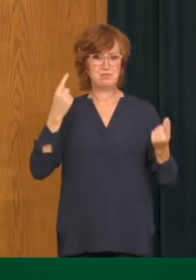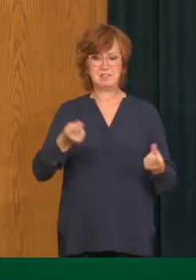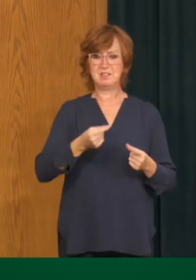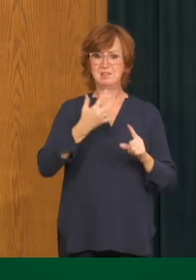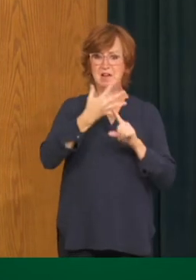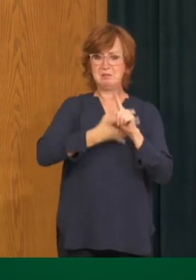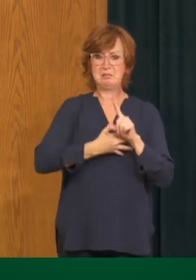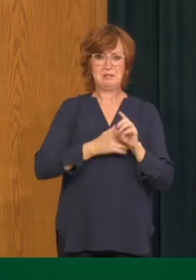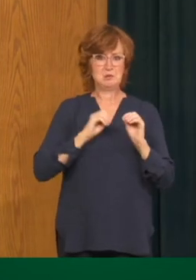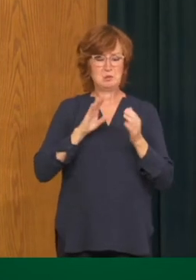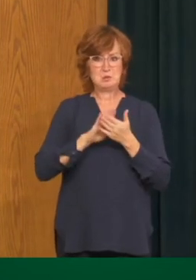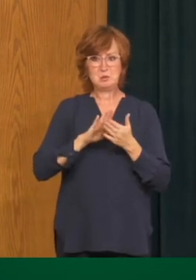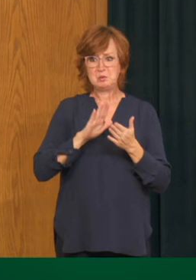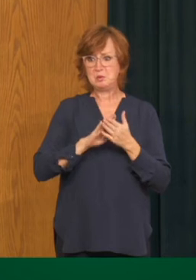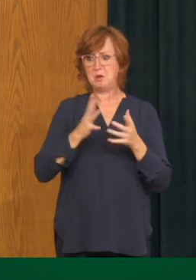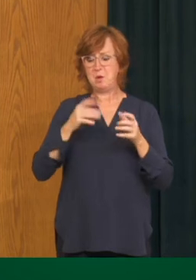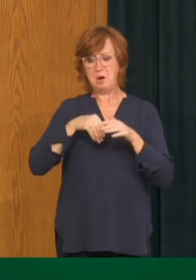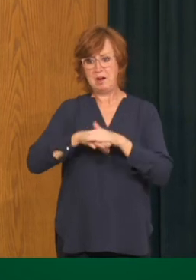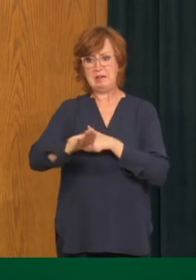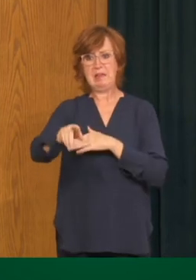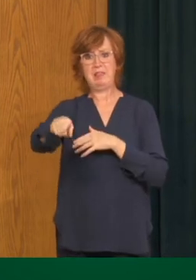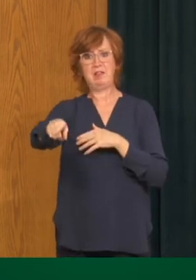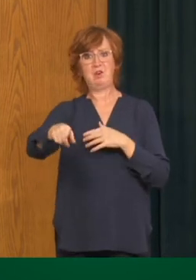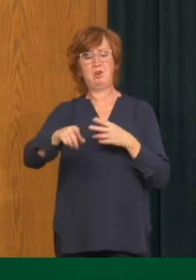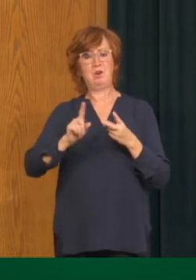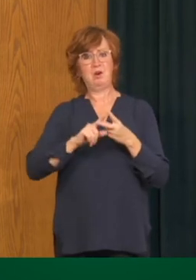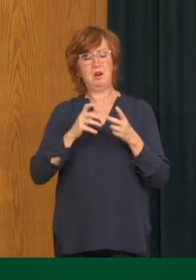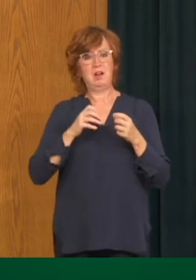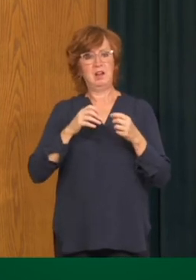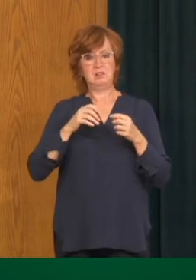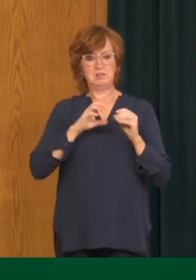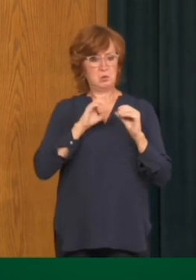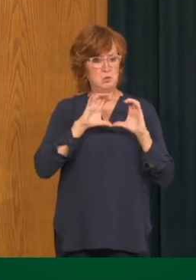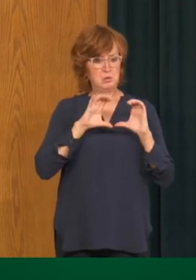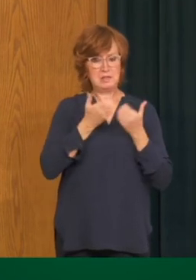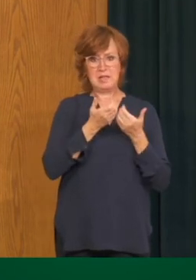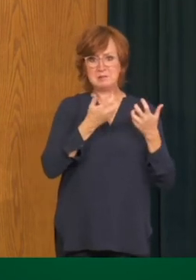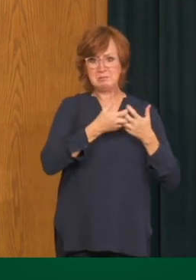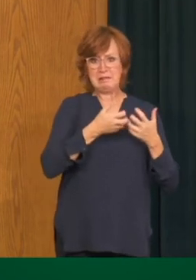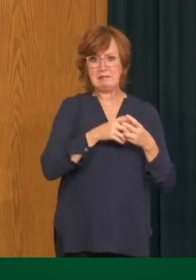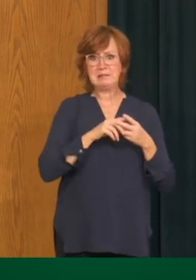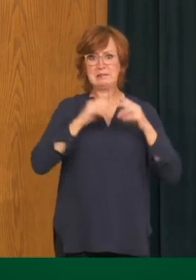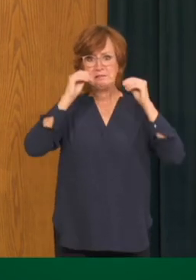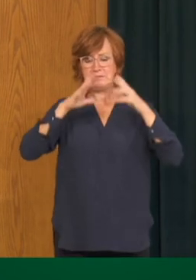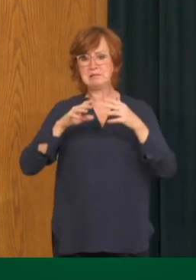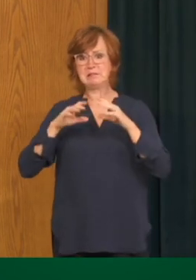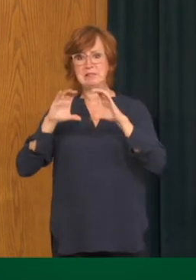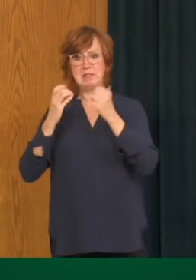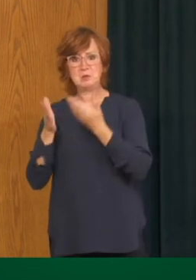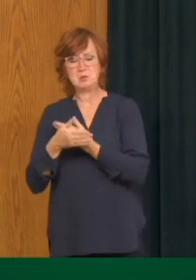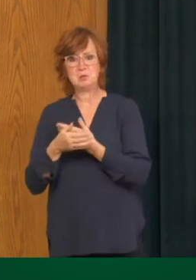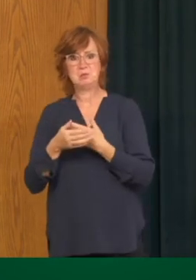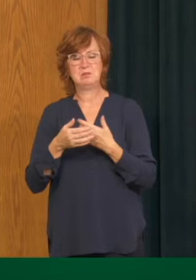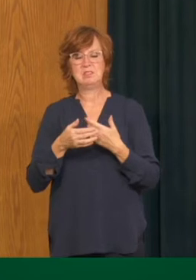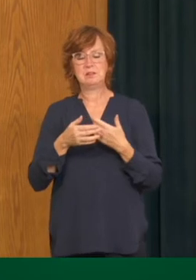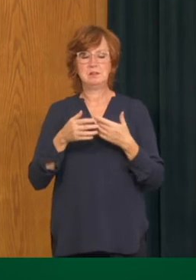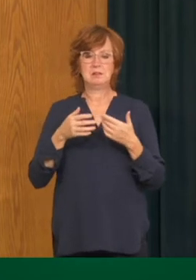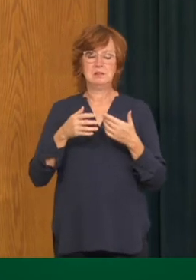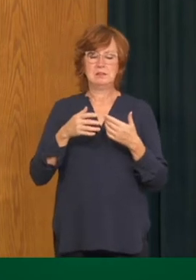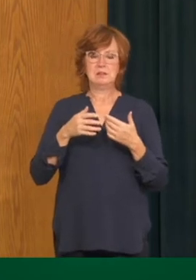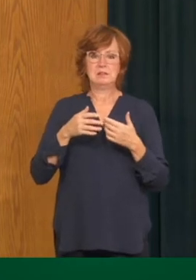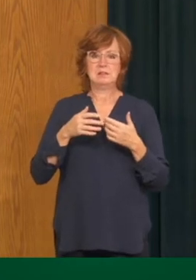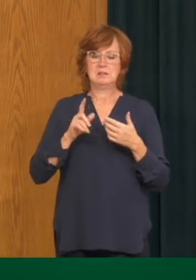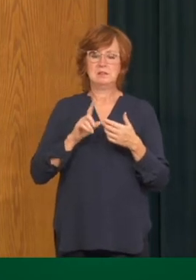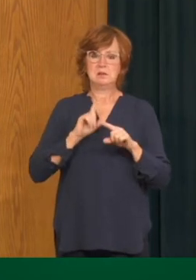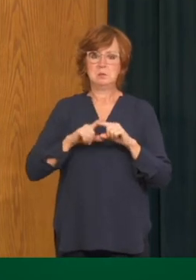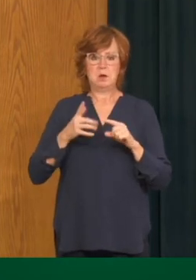for over 5 months now. Kids need to be in school. And of course, all of us, parents and children, need to